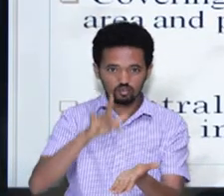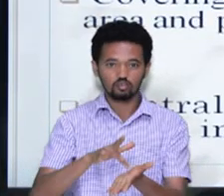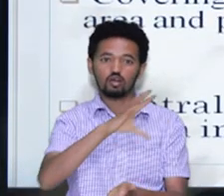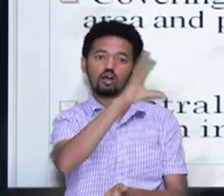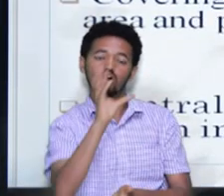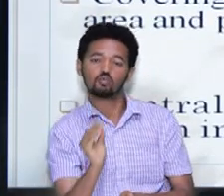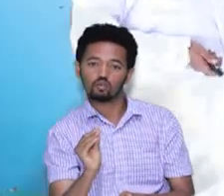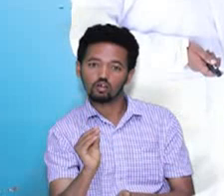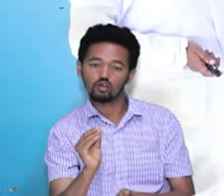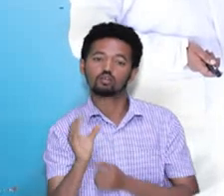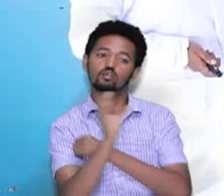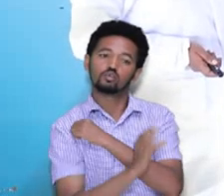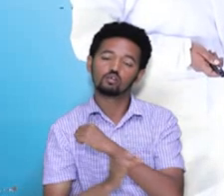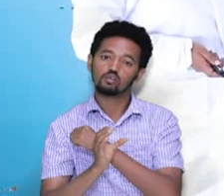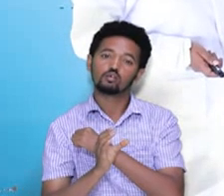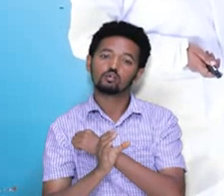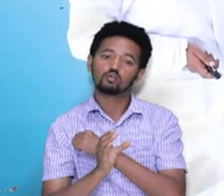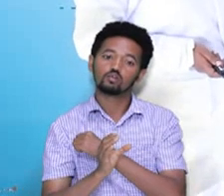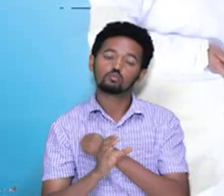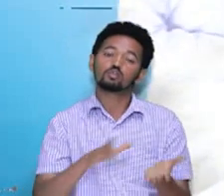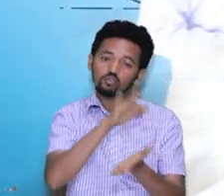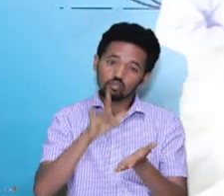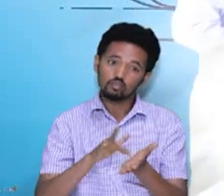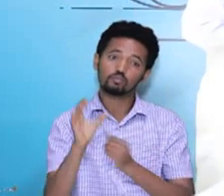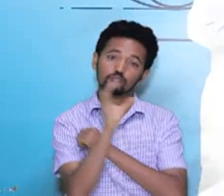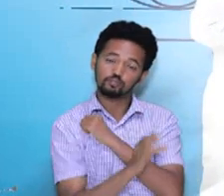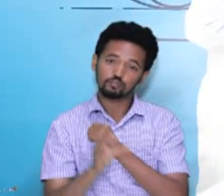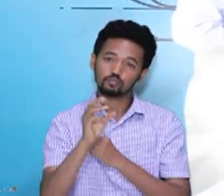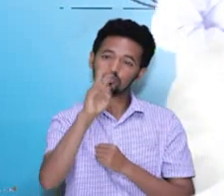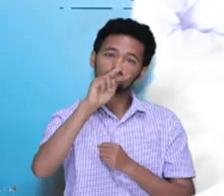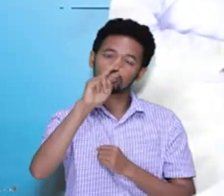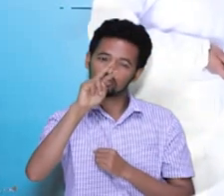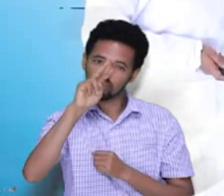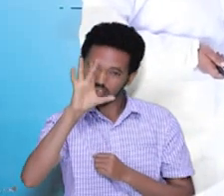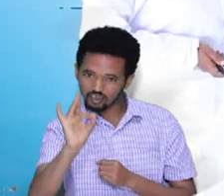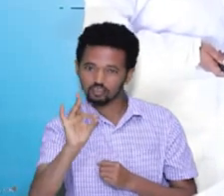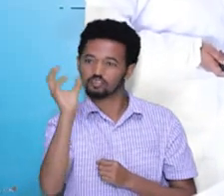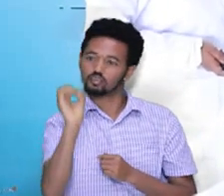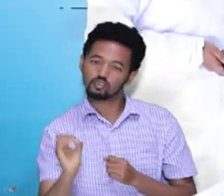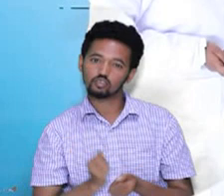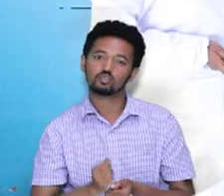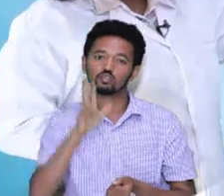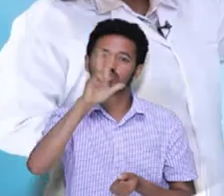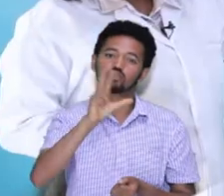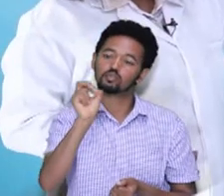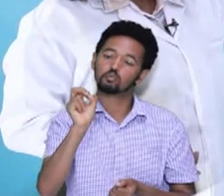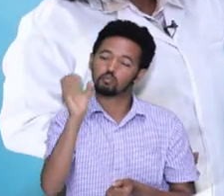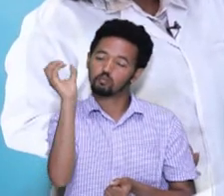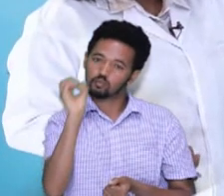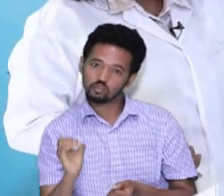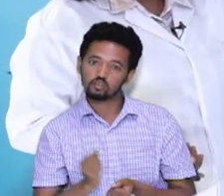location, Central Africa located 28 degrees to 30 minutes north